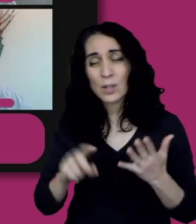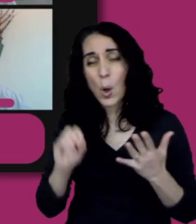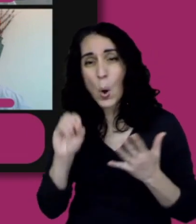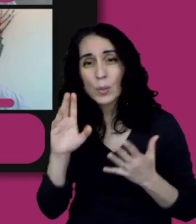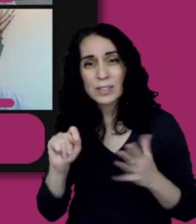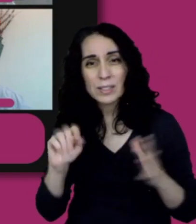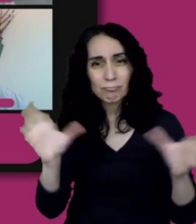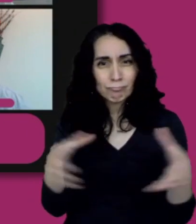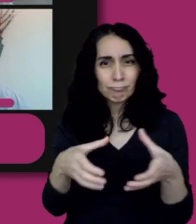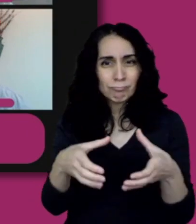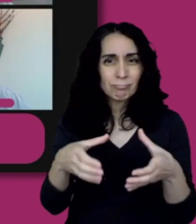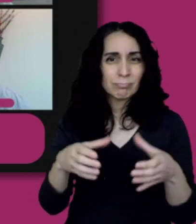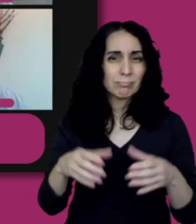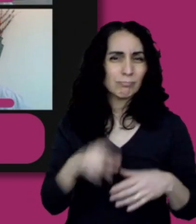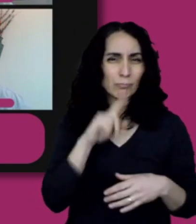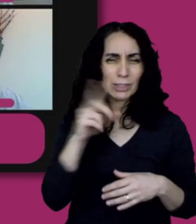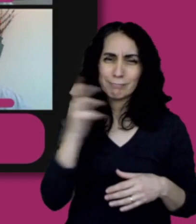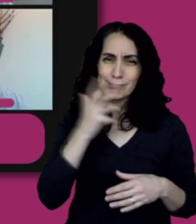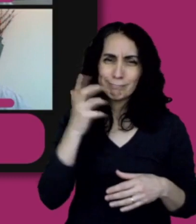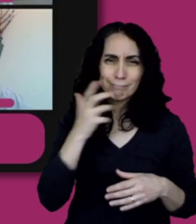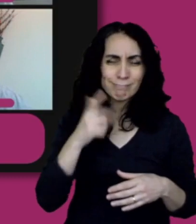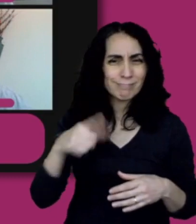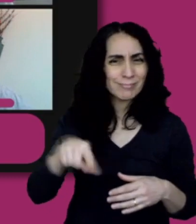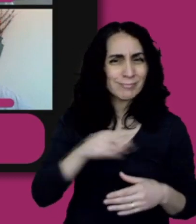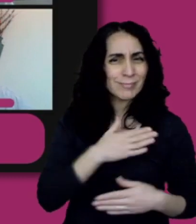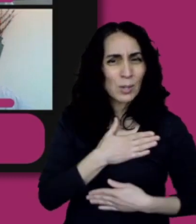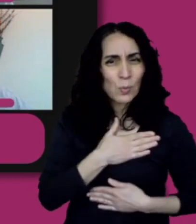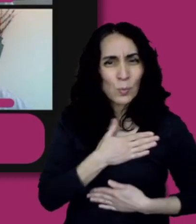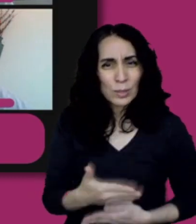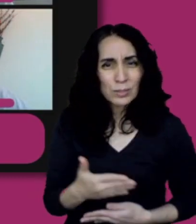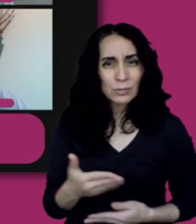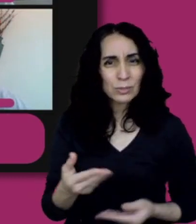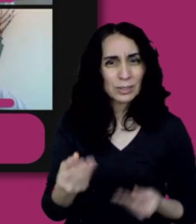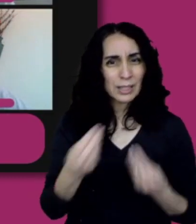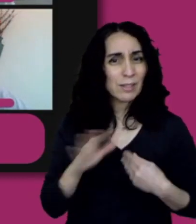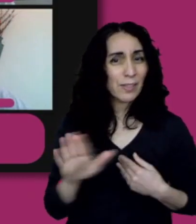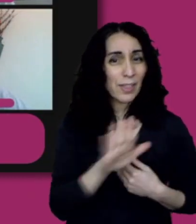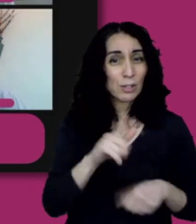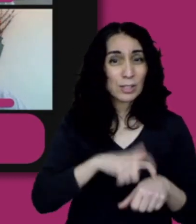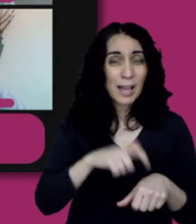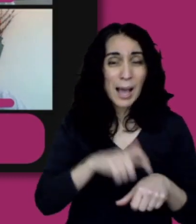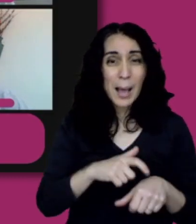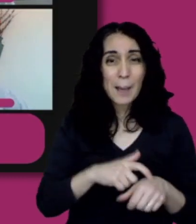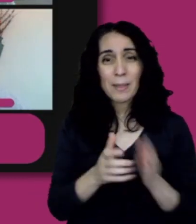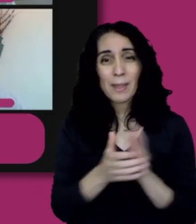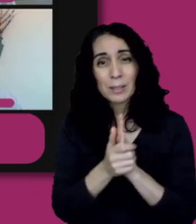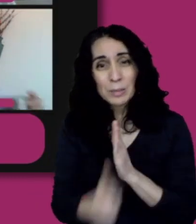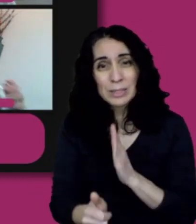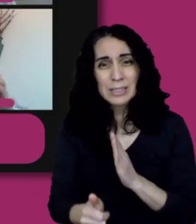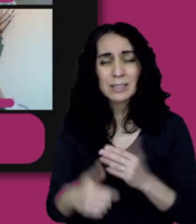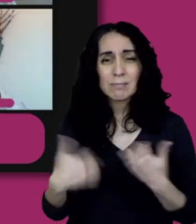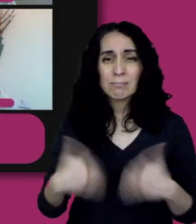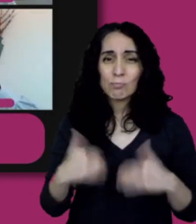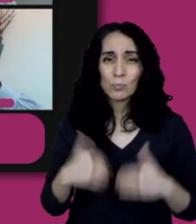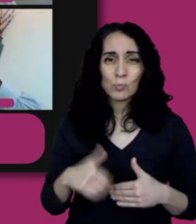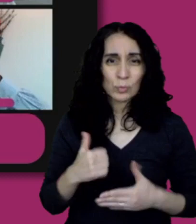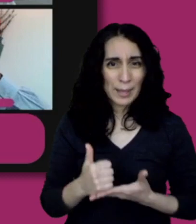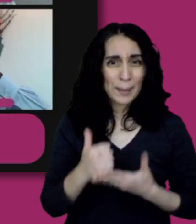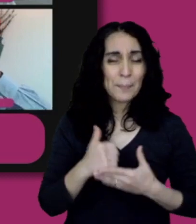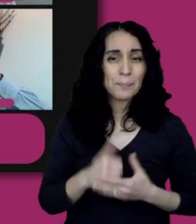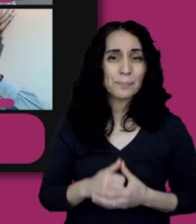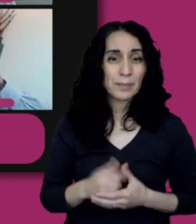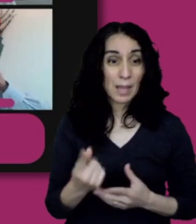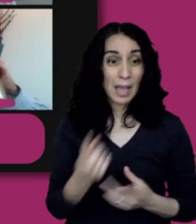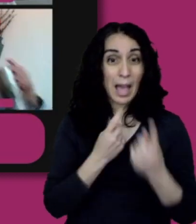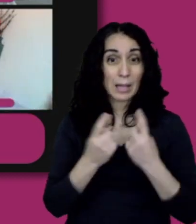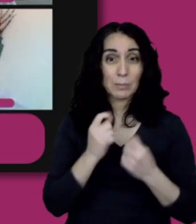from occupational therapy. We brought all these people together. They've been amazing in being willing to give us their time and expertise.